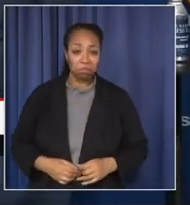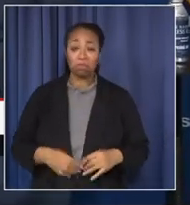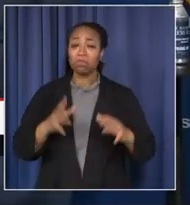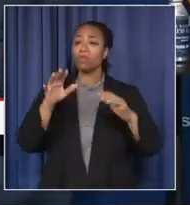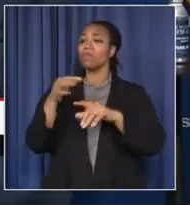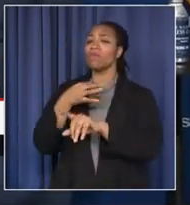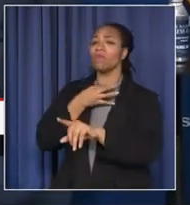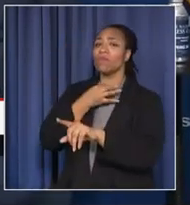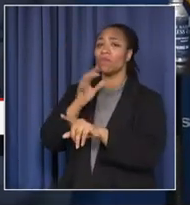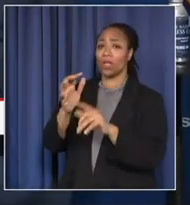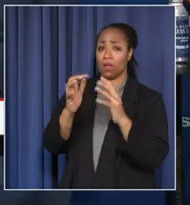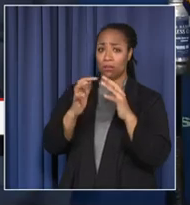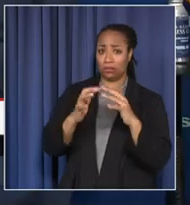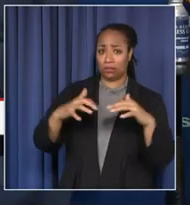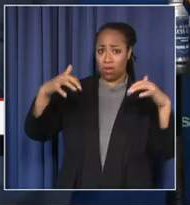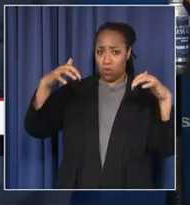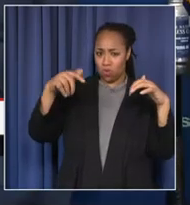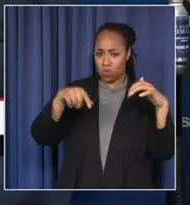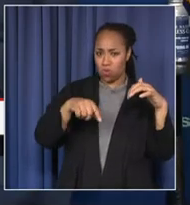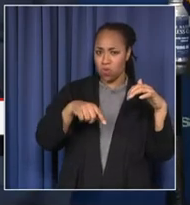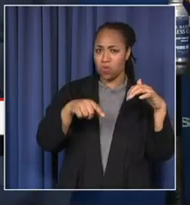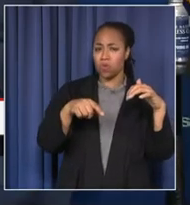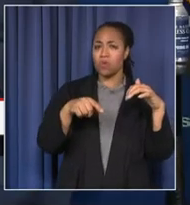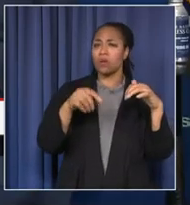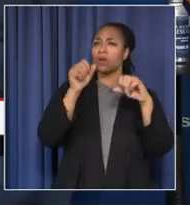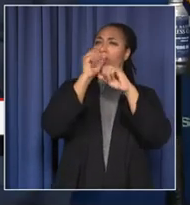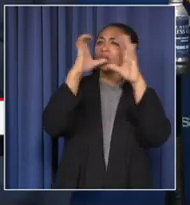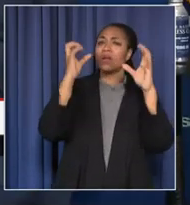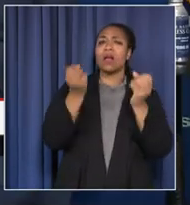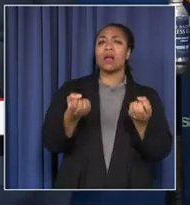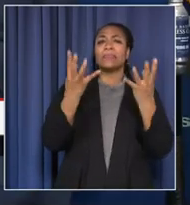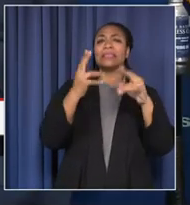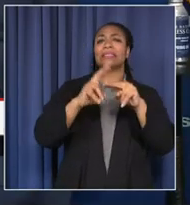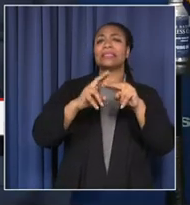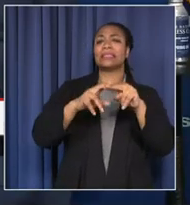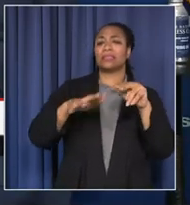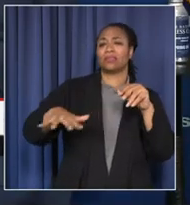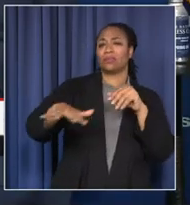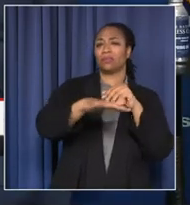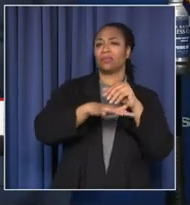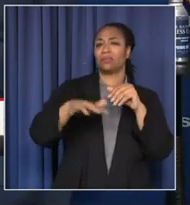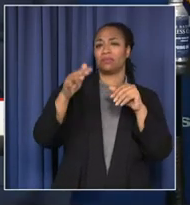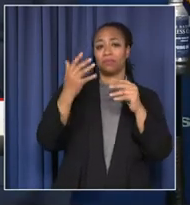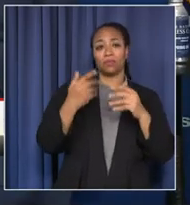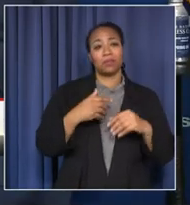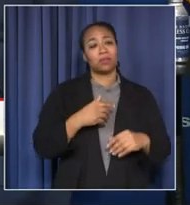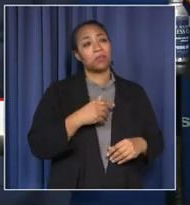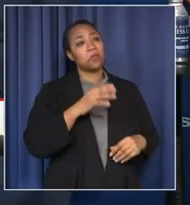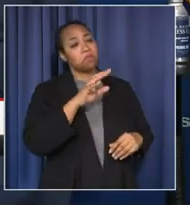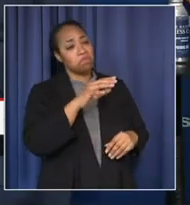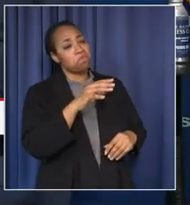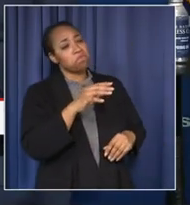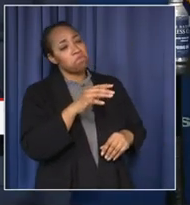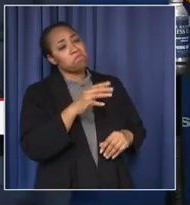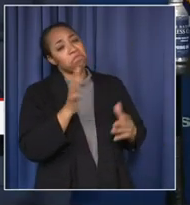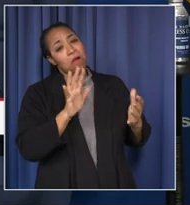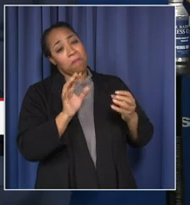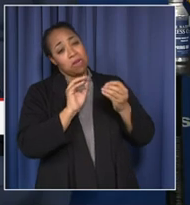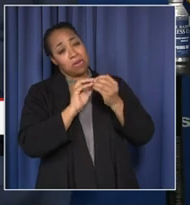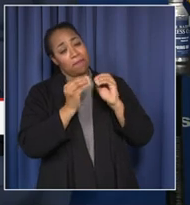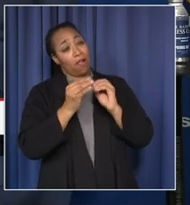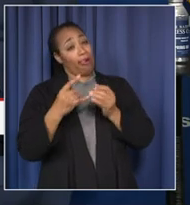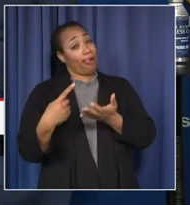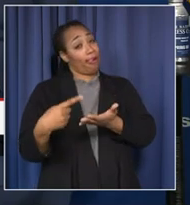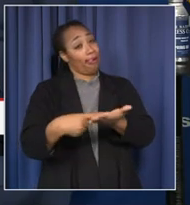I think what we've seen, and I think there's some flexibility there. Certainly we want to have something that's going to be,